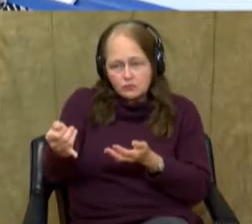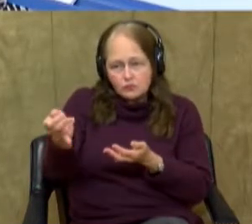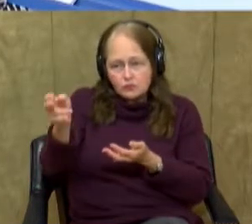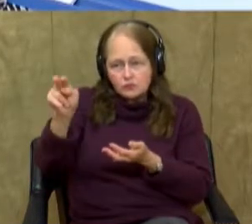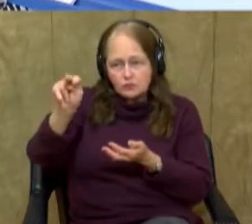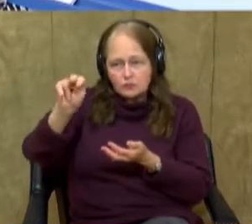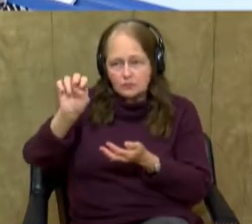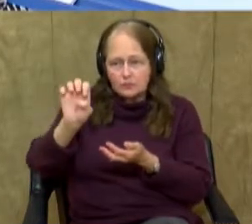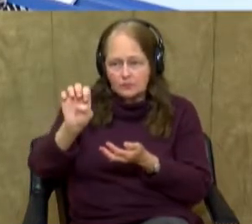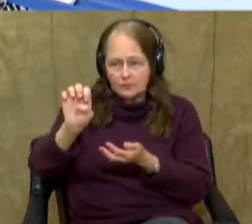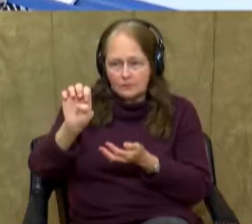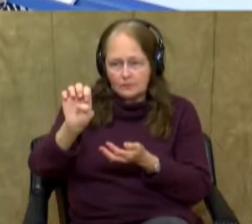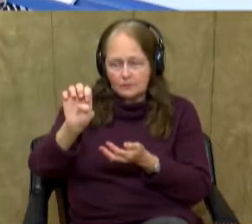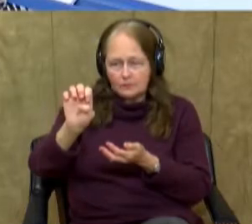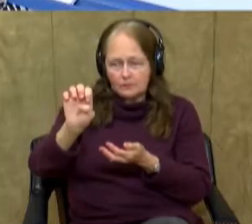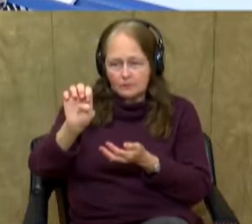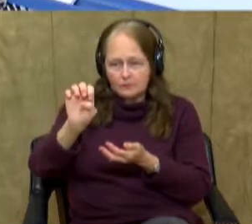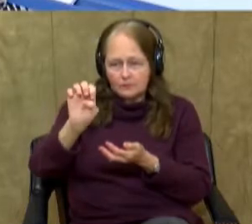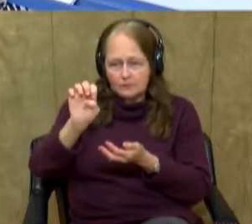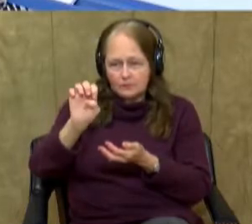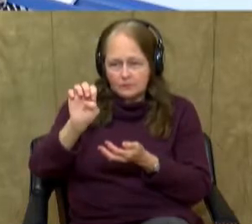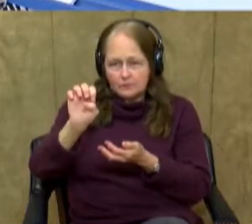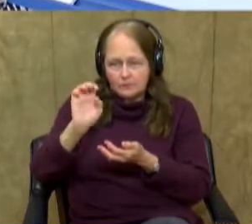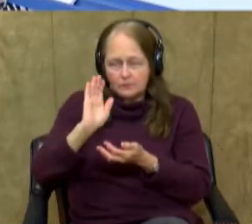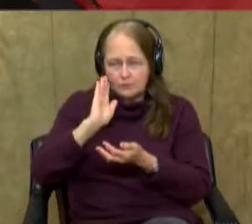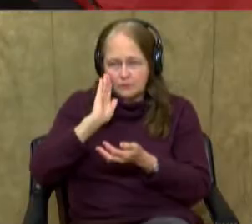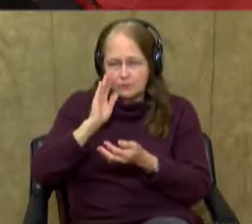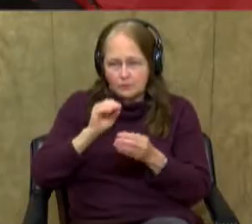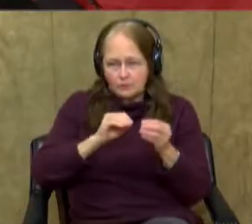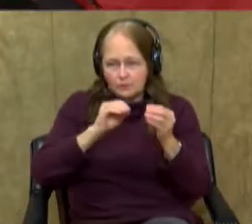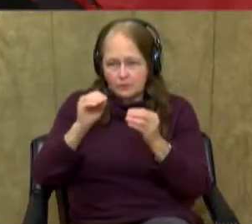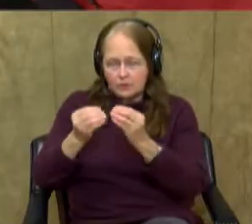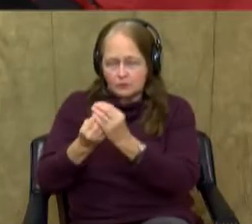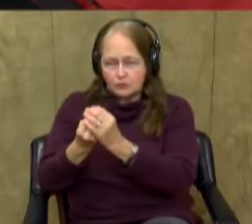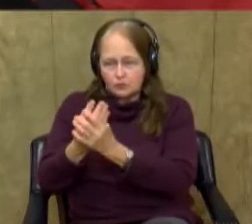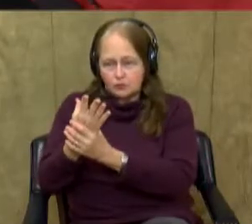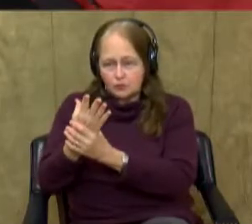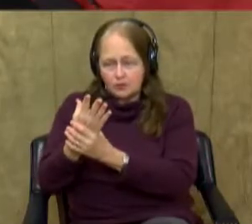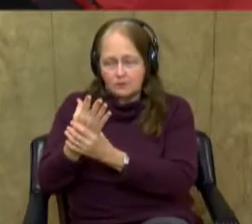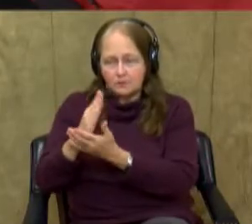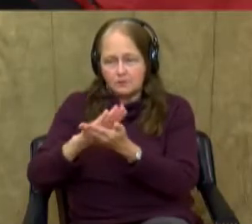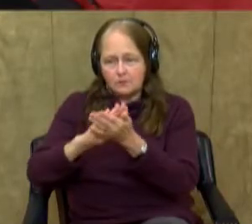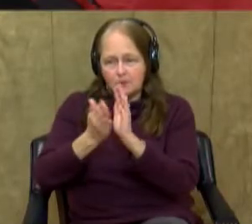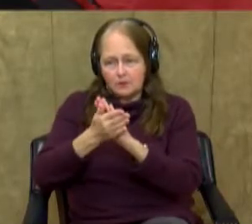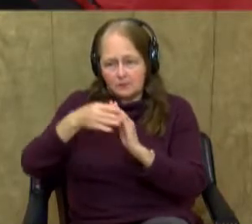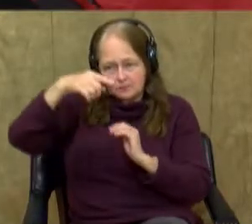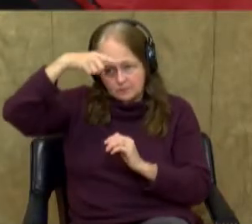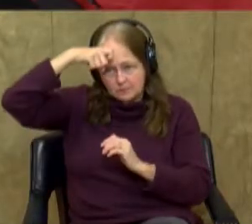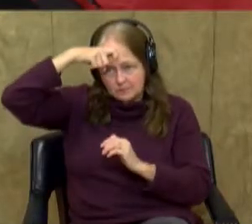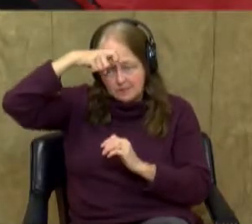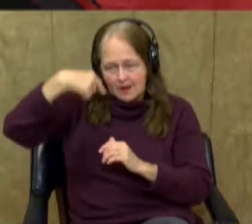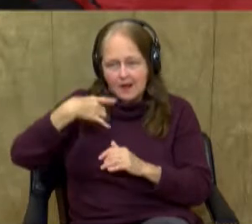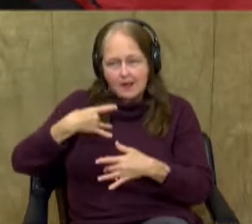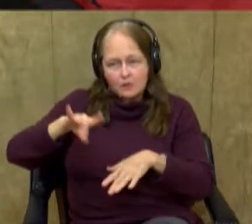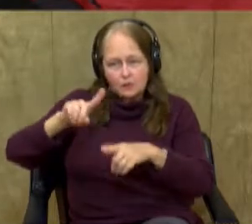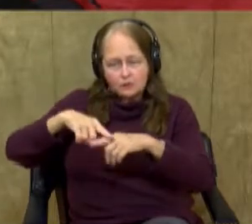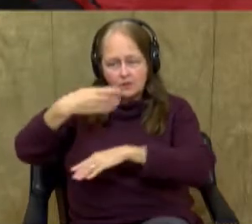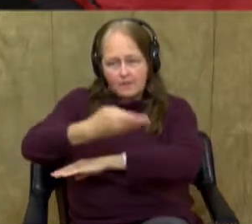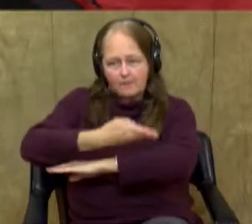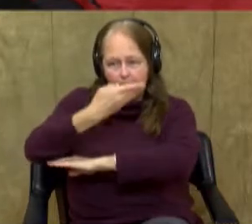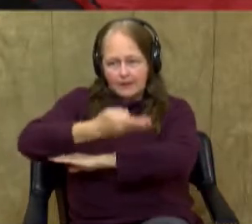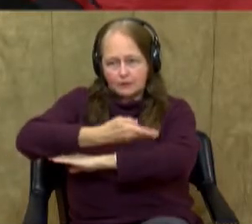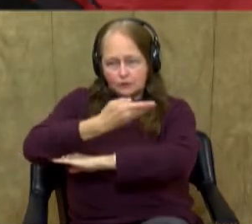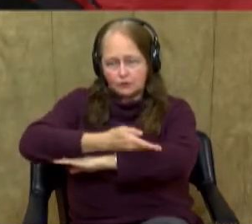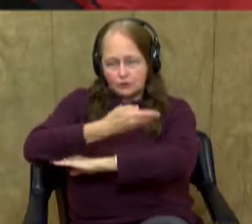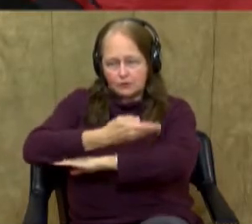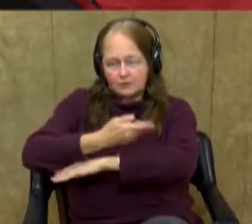June. And guess what, boys and girls? In June, we'll move from spring to summer. I like to go to the beach. I You like- love this summer.